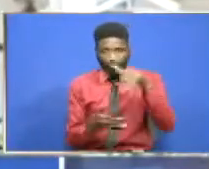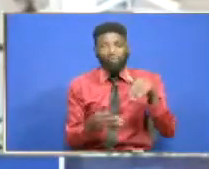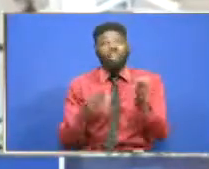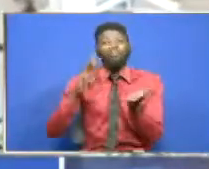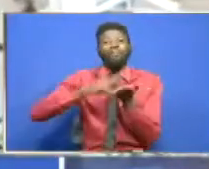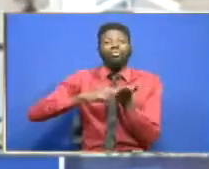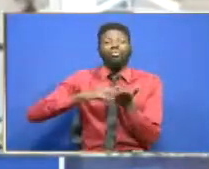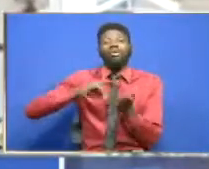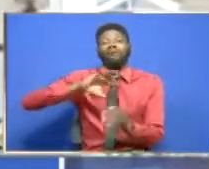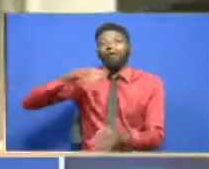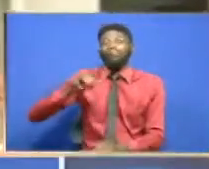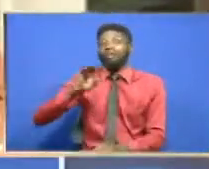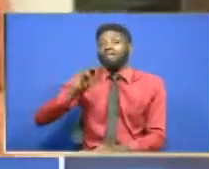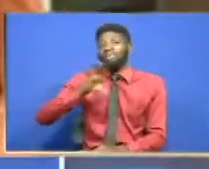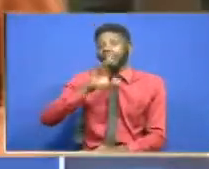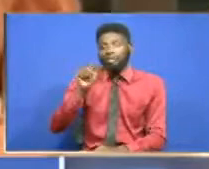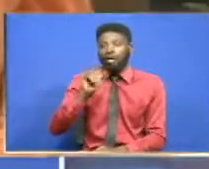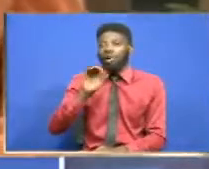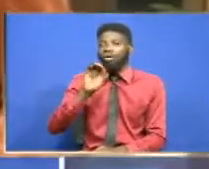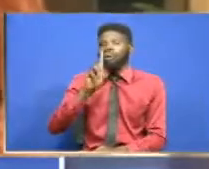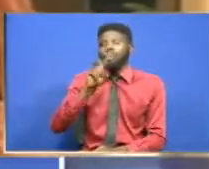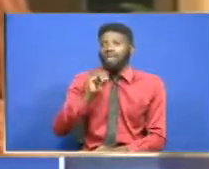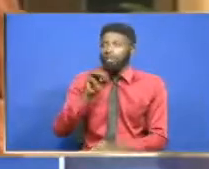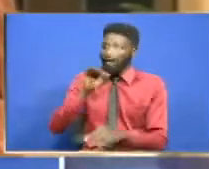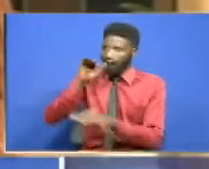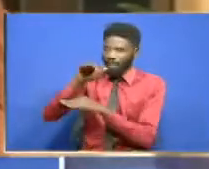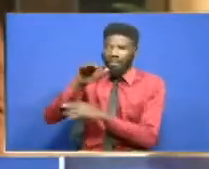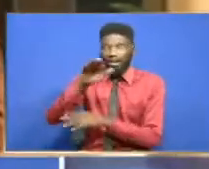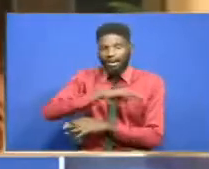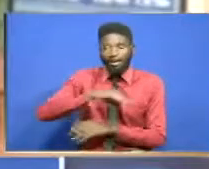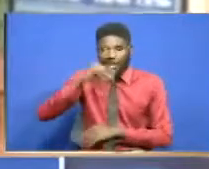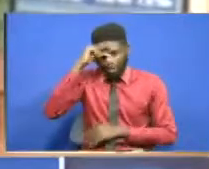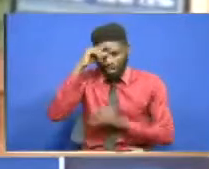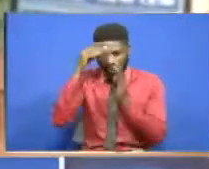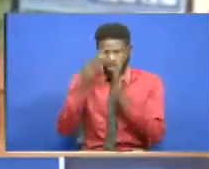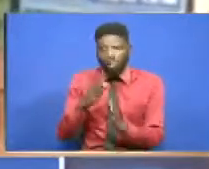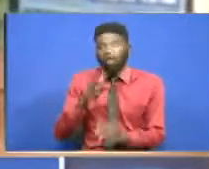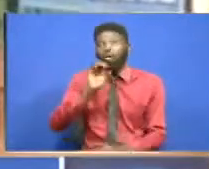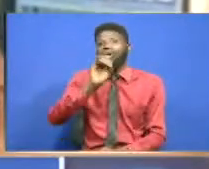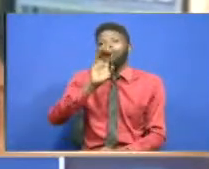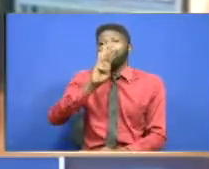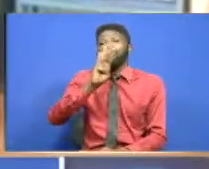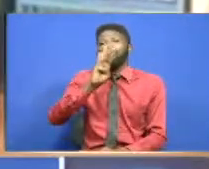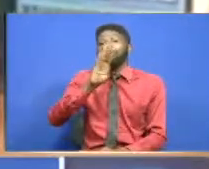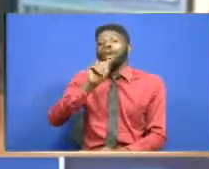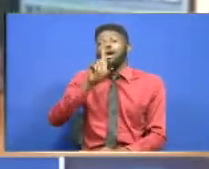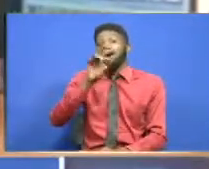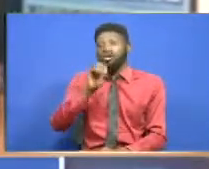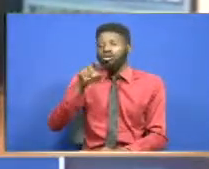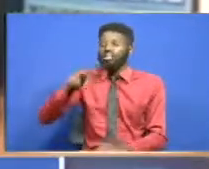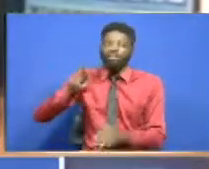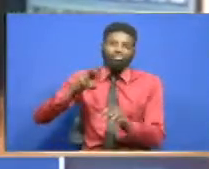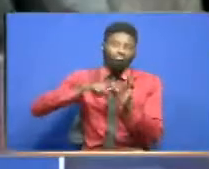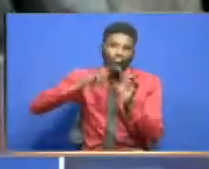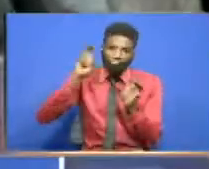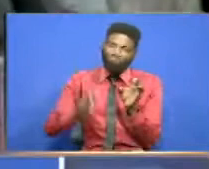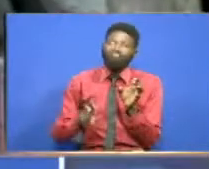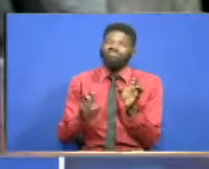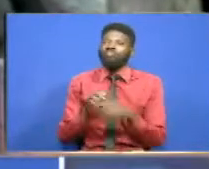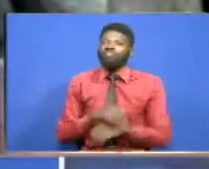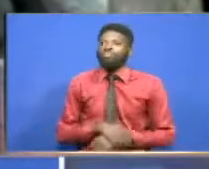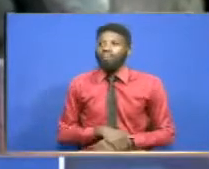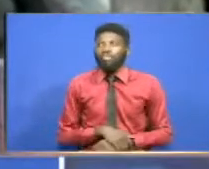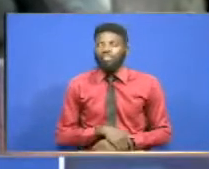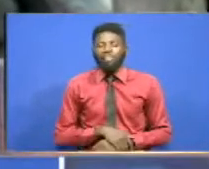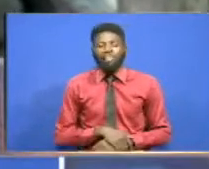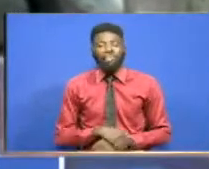County Assembly ODM members have dared Area Governor Okoth Obado to resign from the party if he's not by its leadership. Mesema